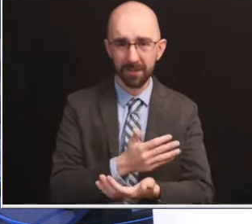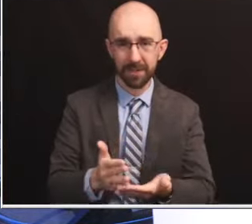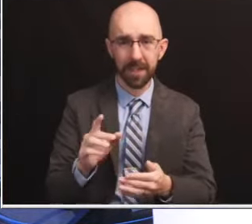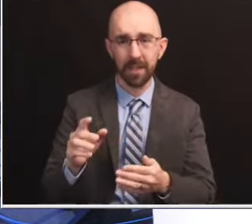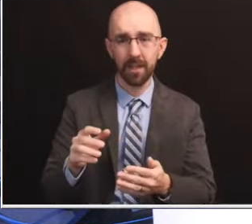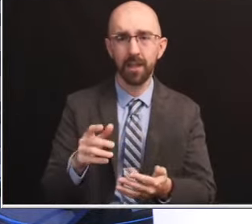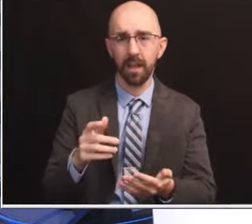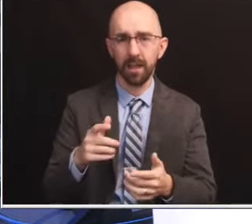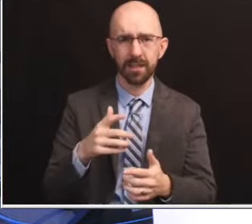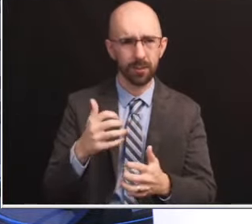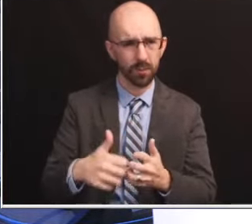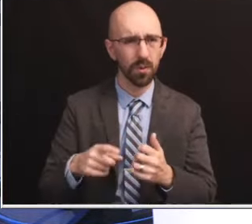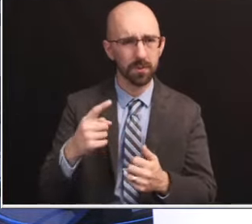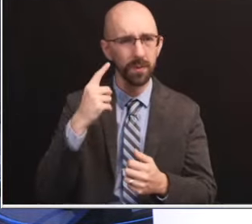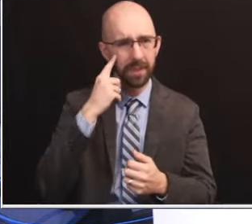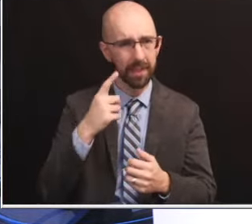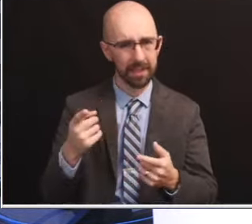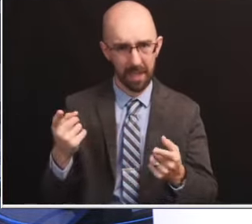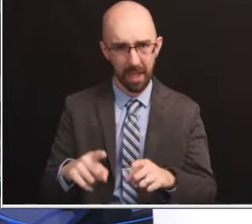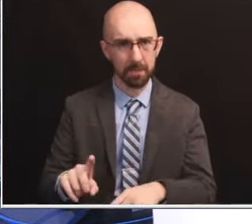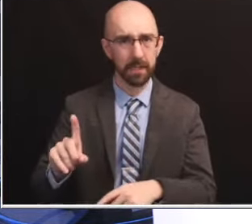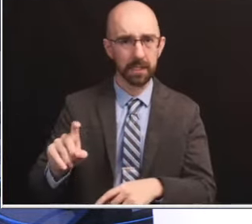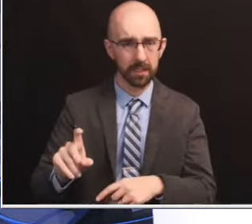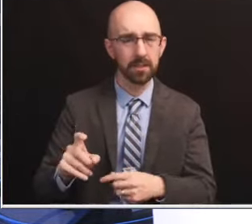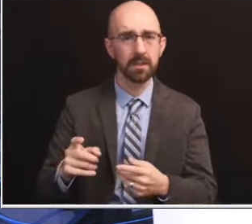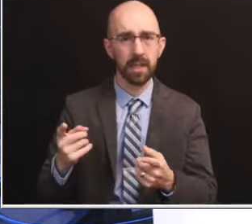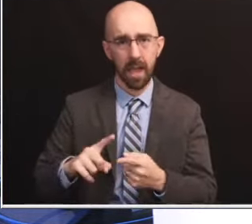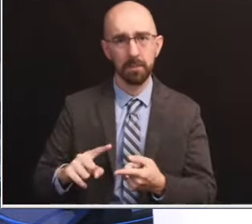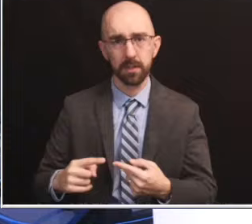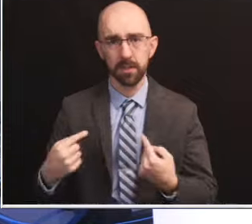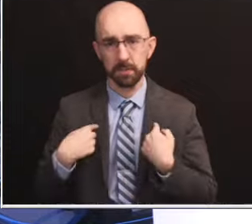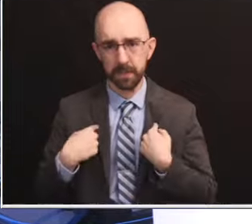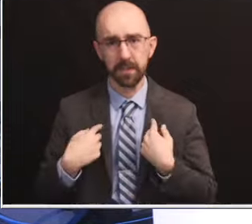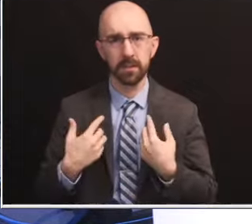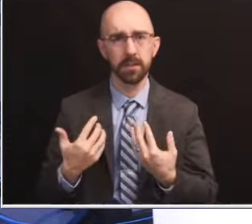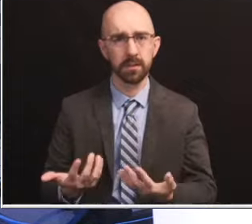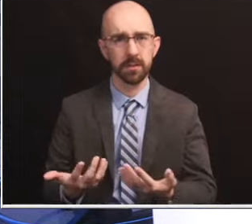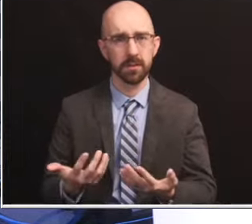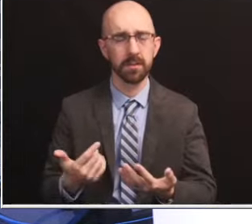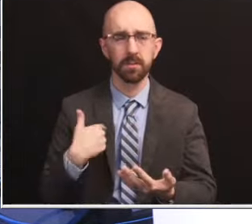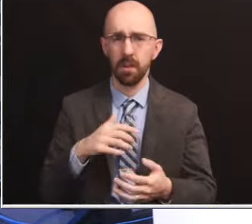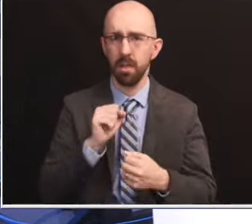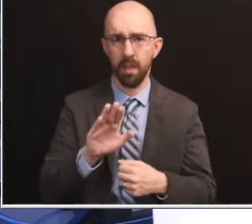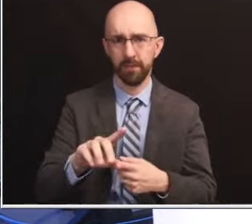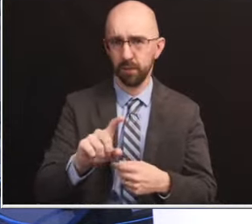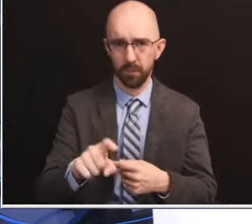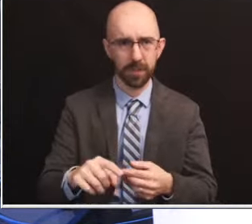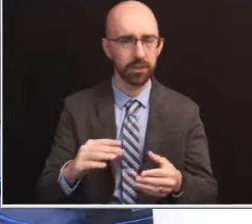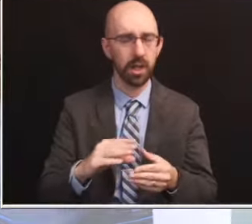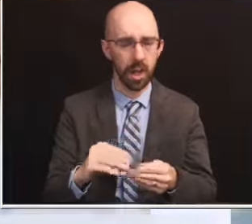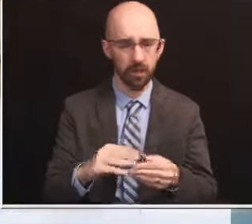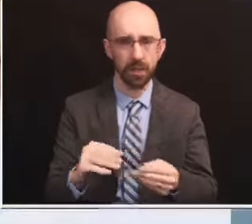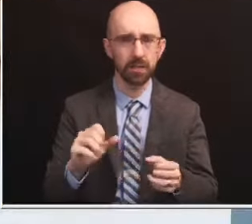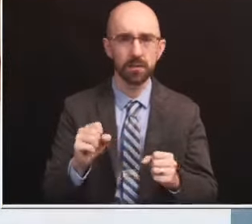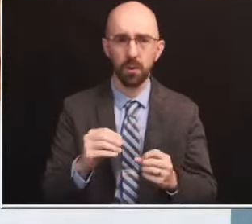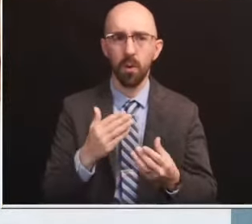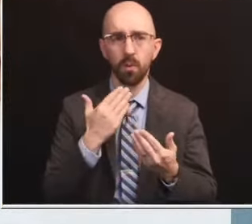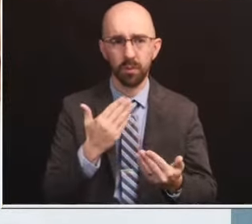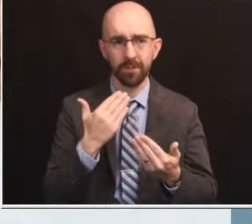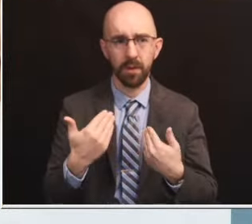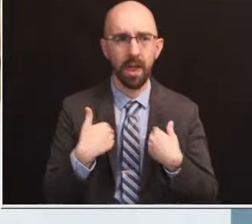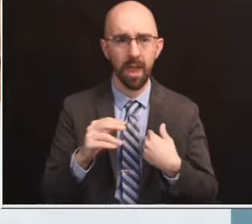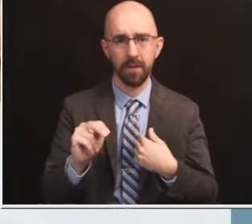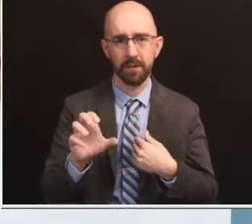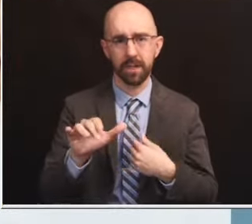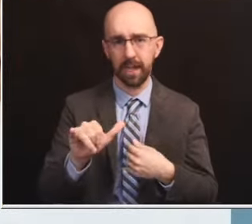think, is it happening? Is it happening to me? We love your questions and comments, and we're so grateful to have Nancy on the